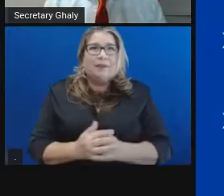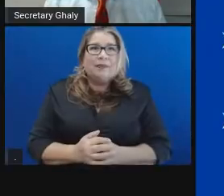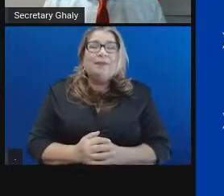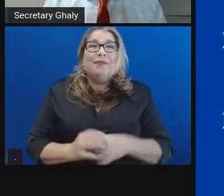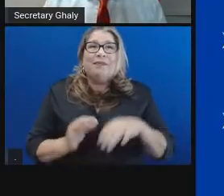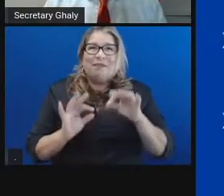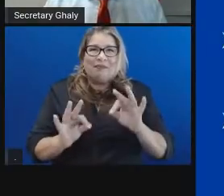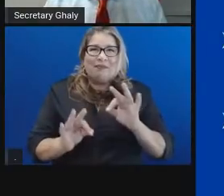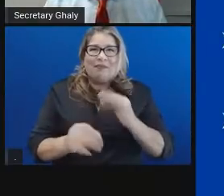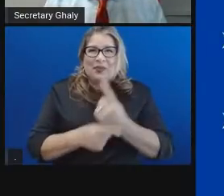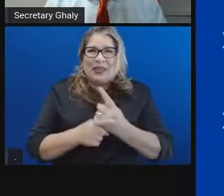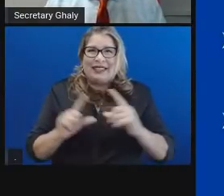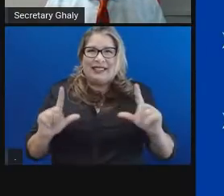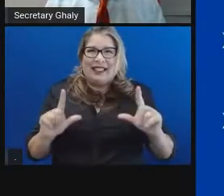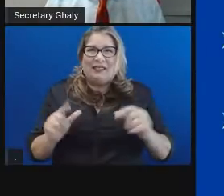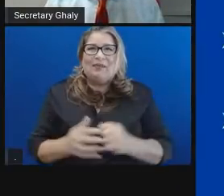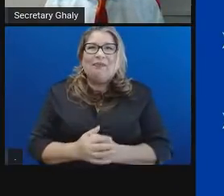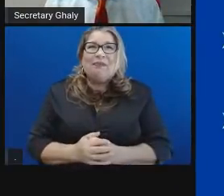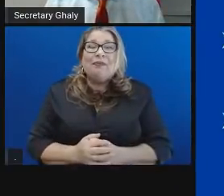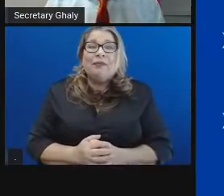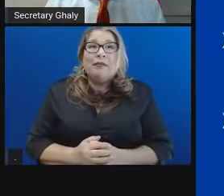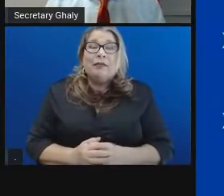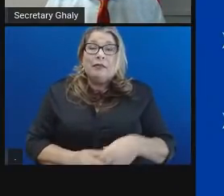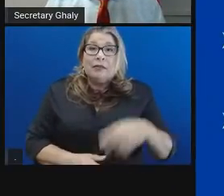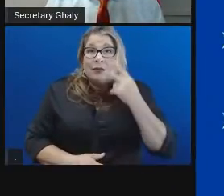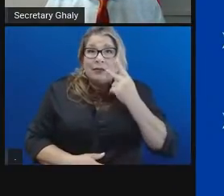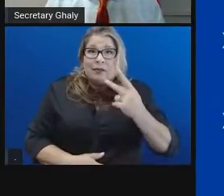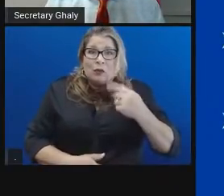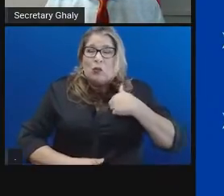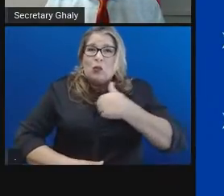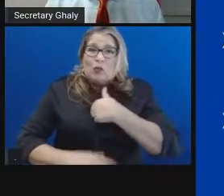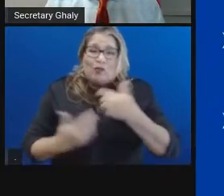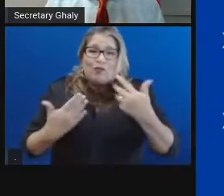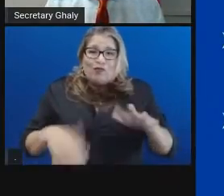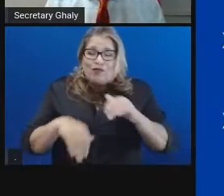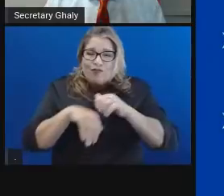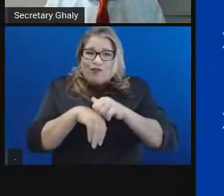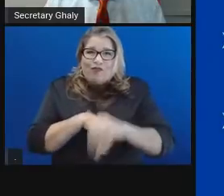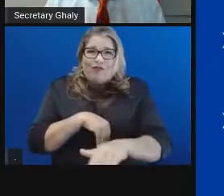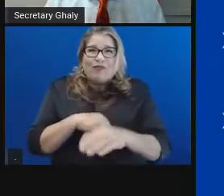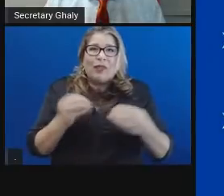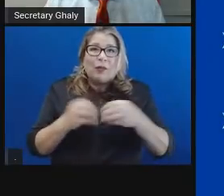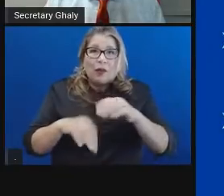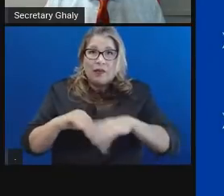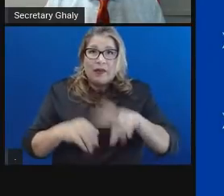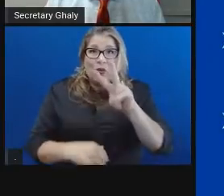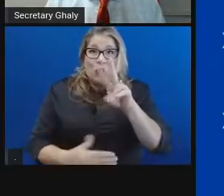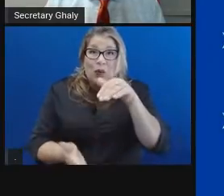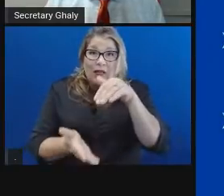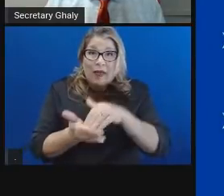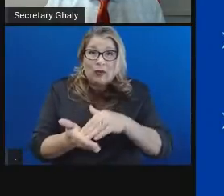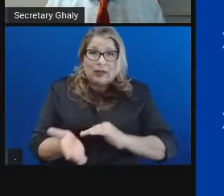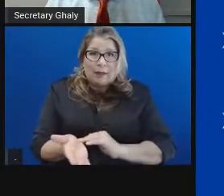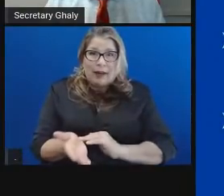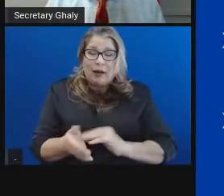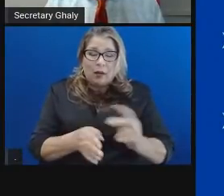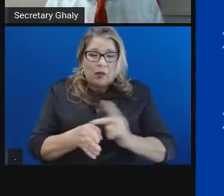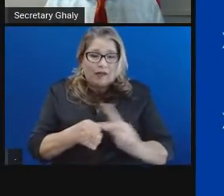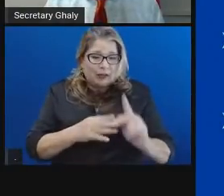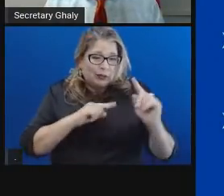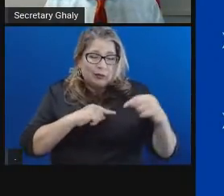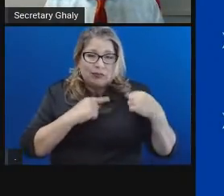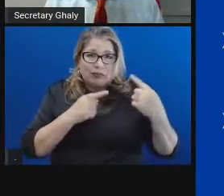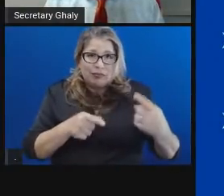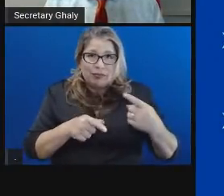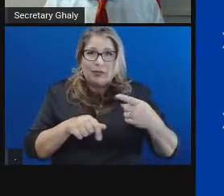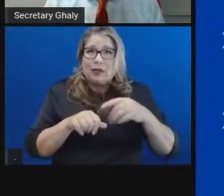There we go. So deploying more than 2,000 medical professionals across the state, making sure that we have as much